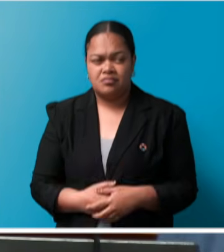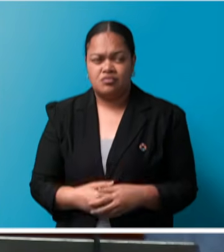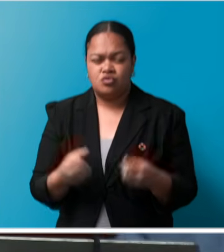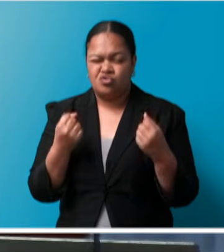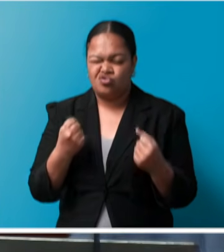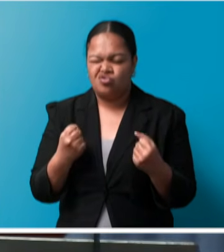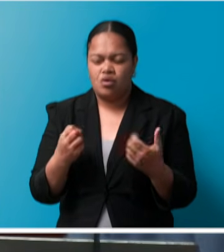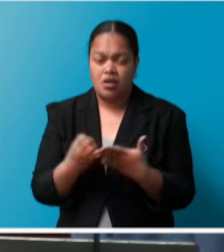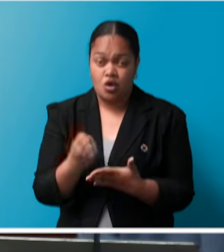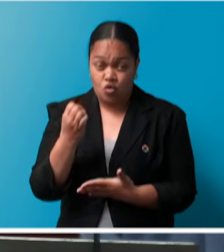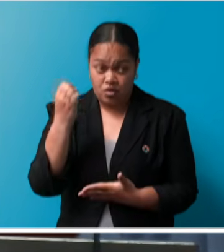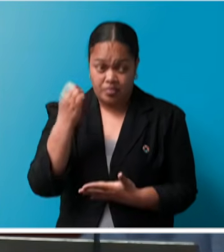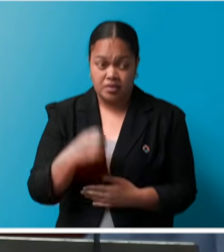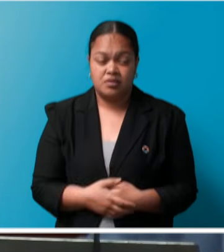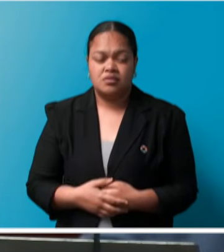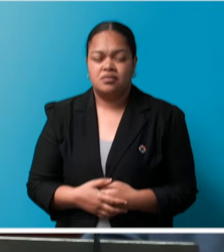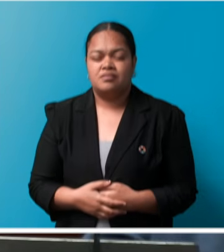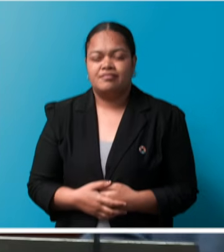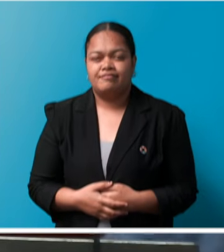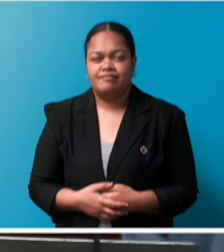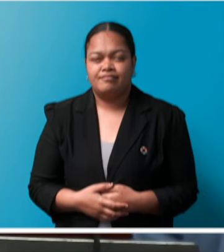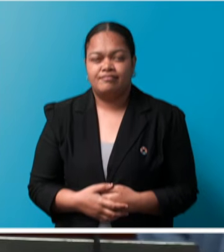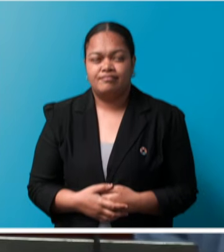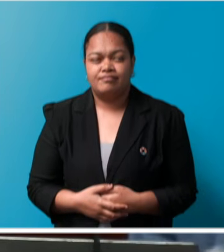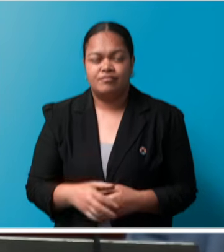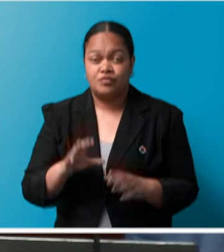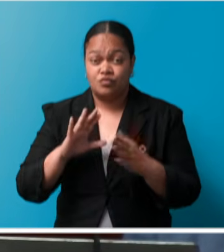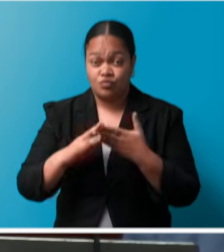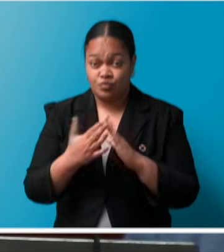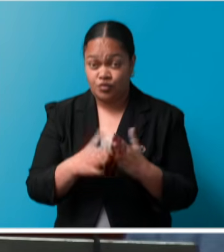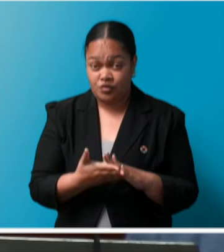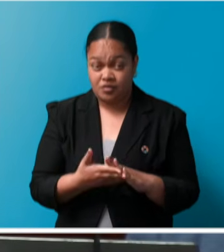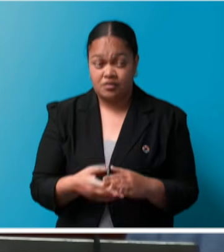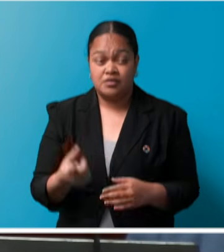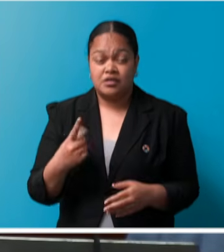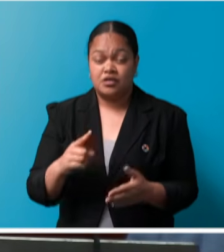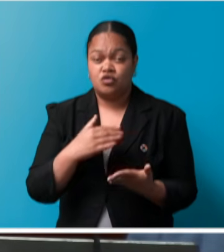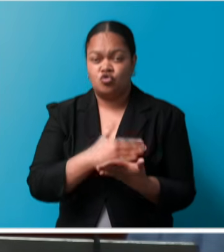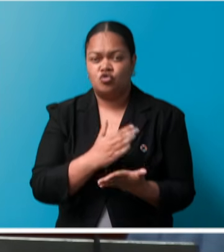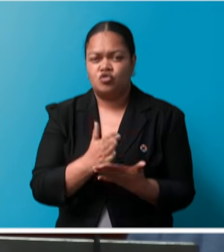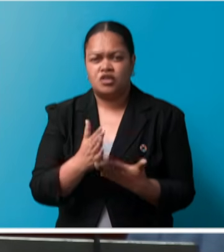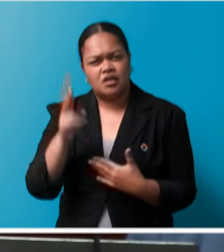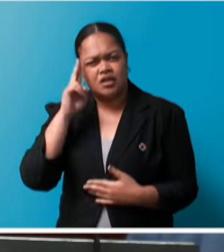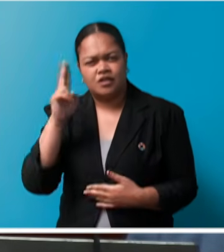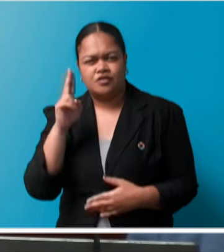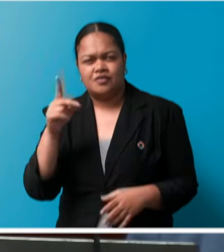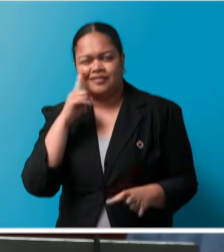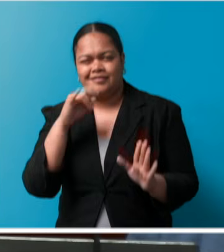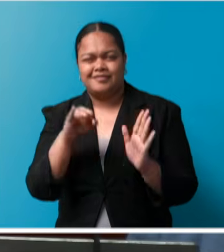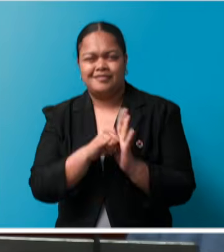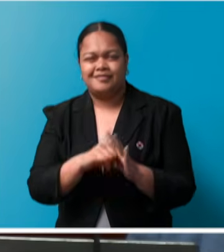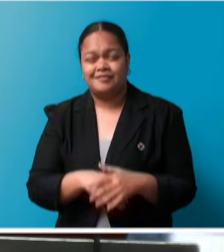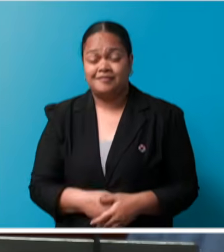economy, a cohesive communities, and a shared national identity.